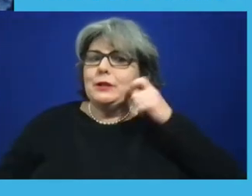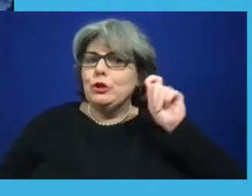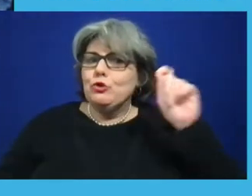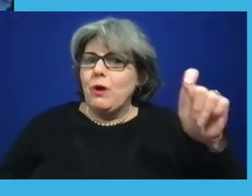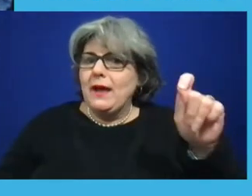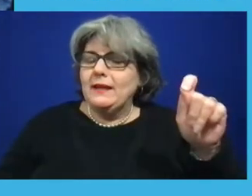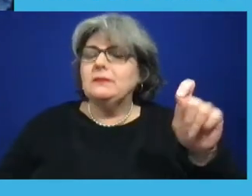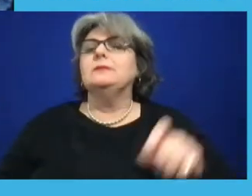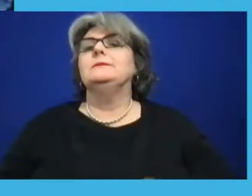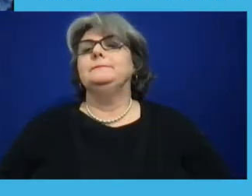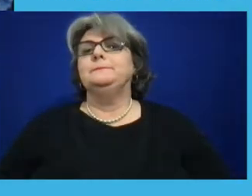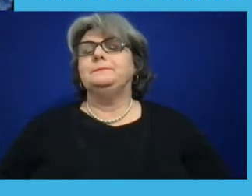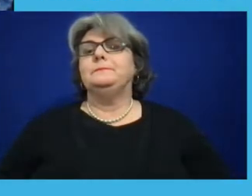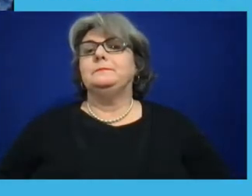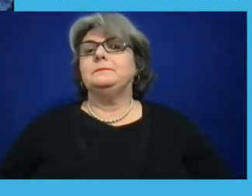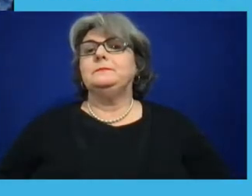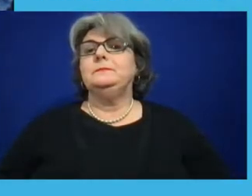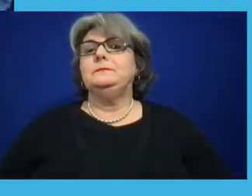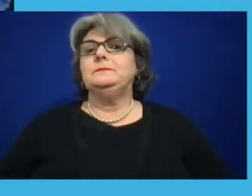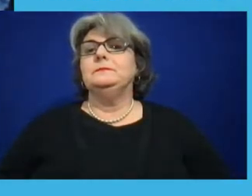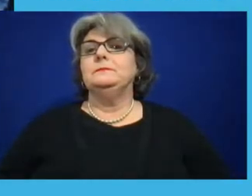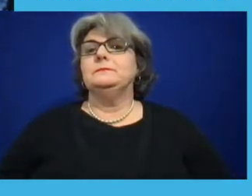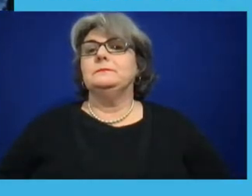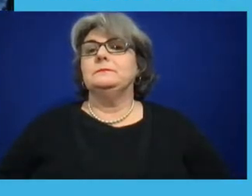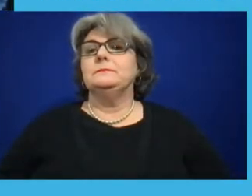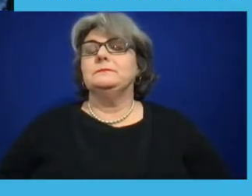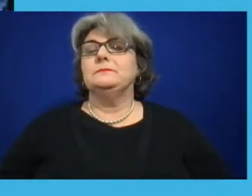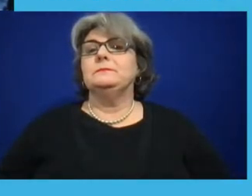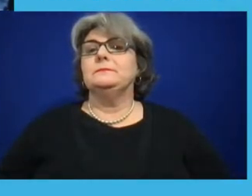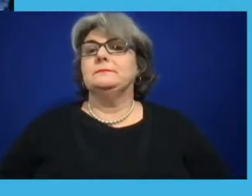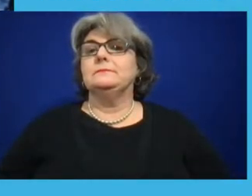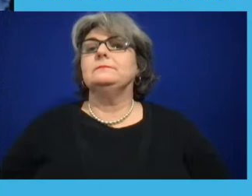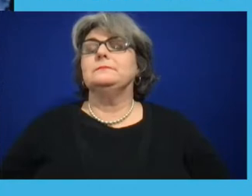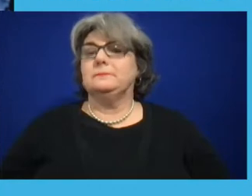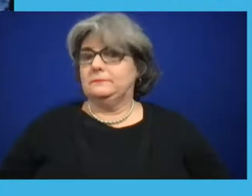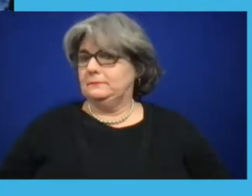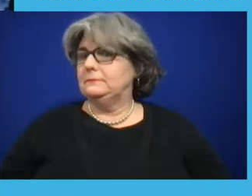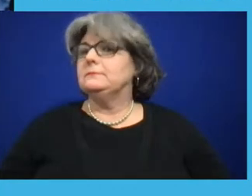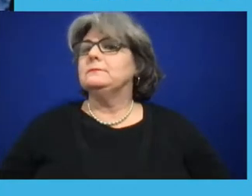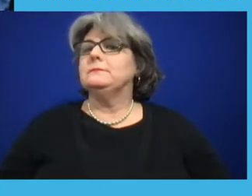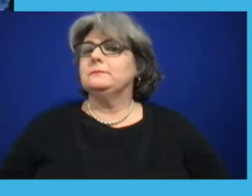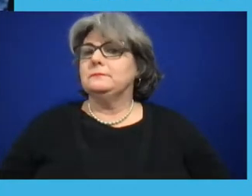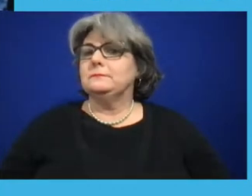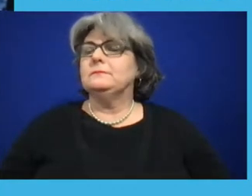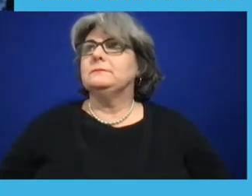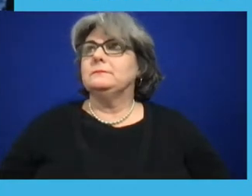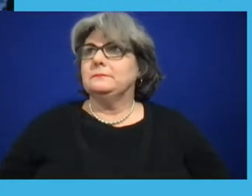Ukraine that is not only